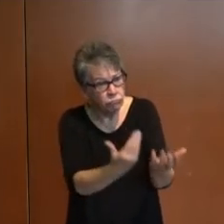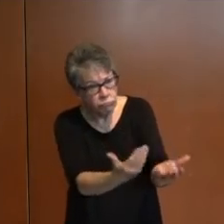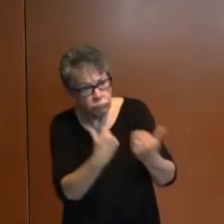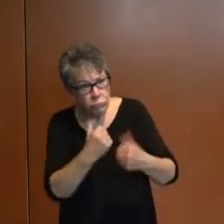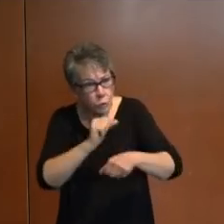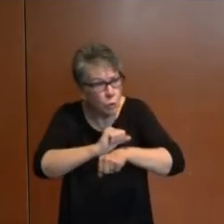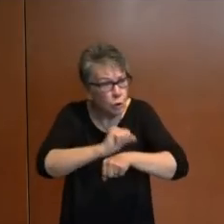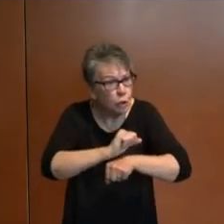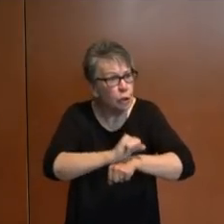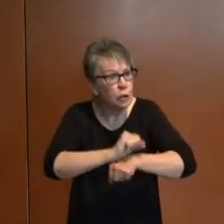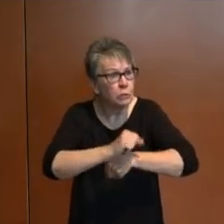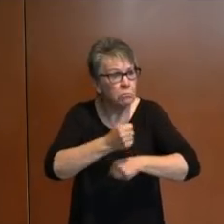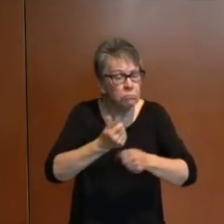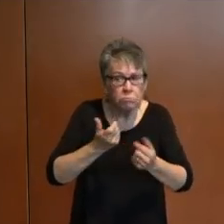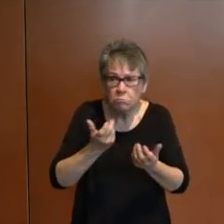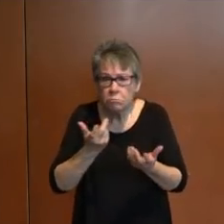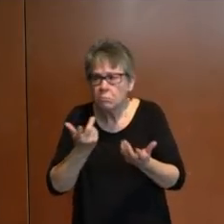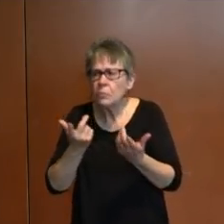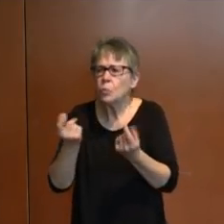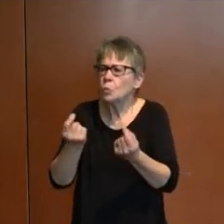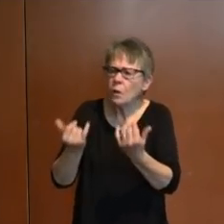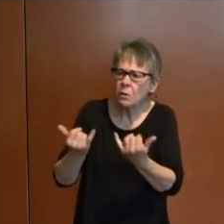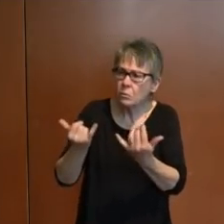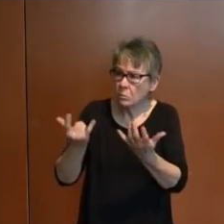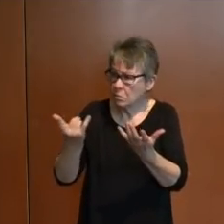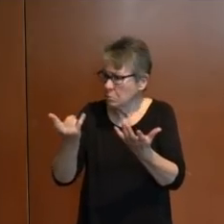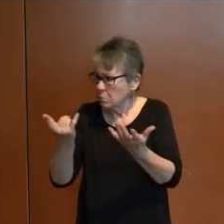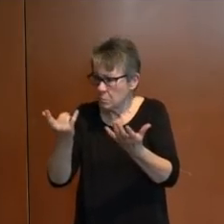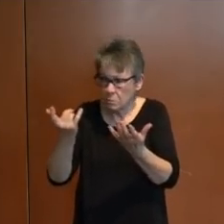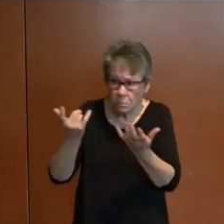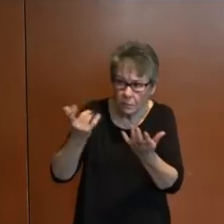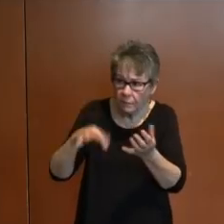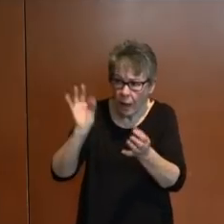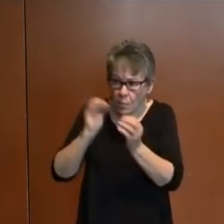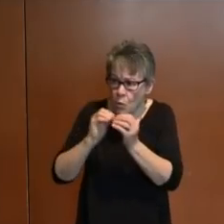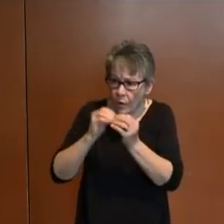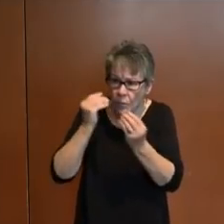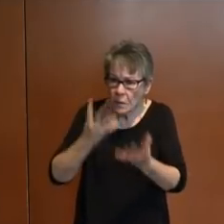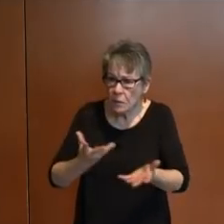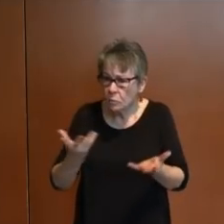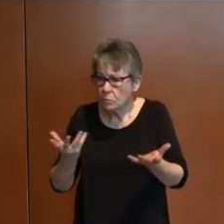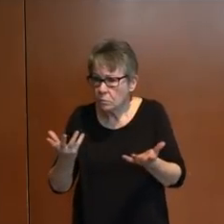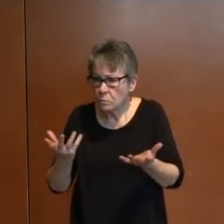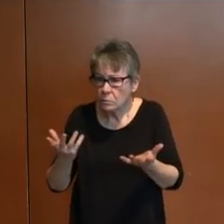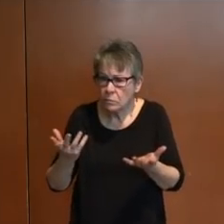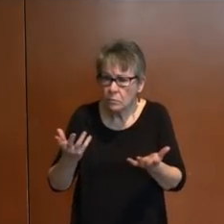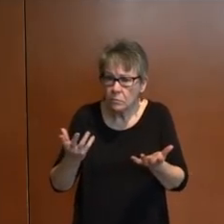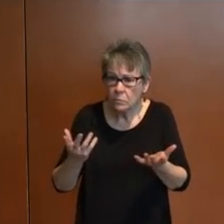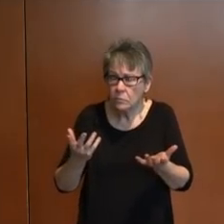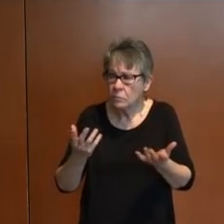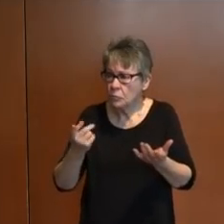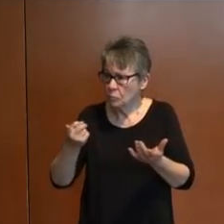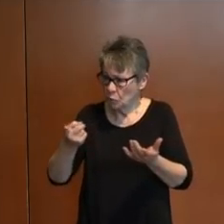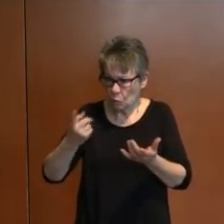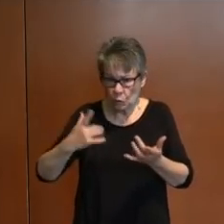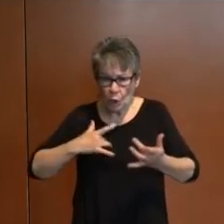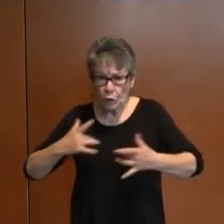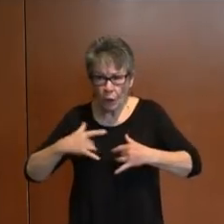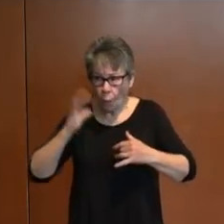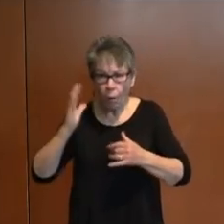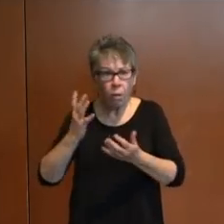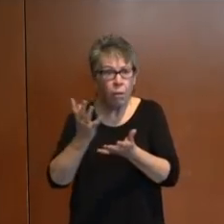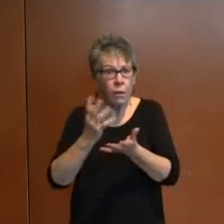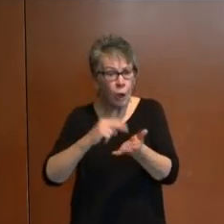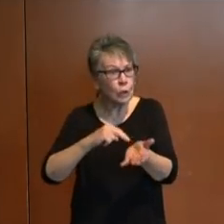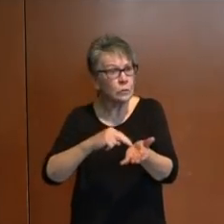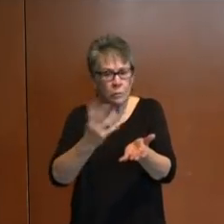about hospitals running out of doctors and nurses. And then Governor and Colonel, if you could just flesh out the point, which